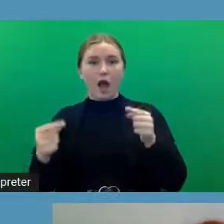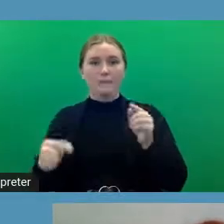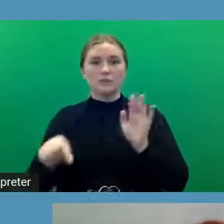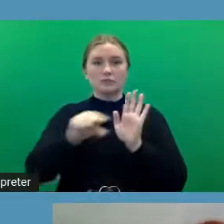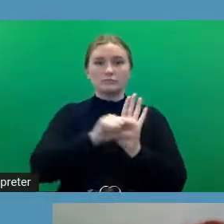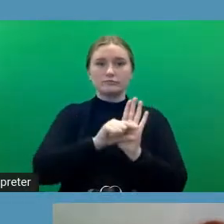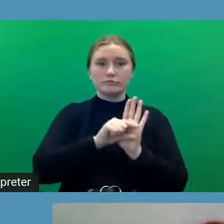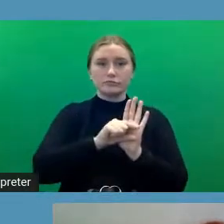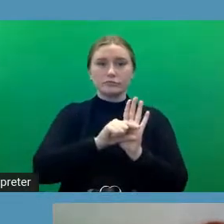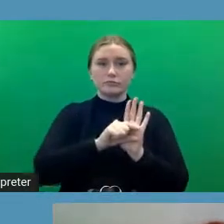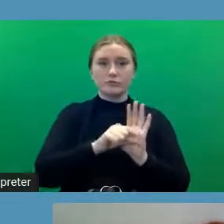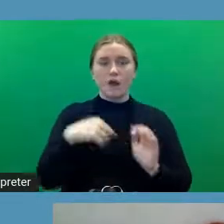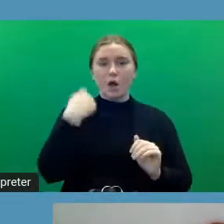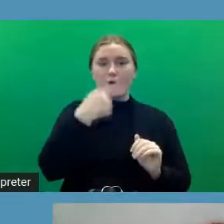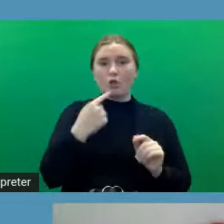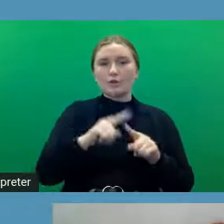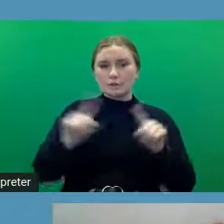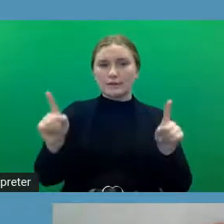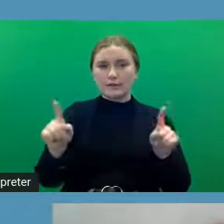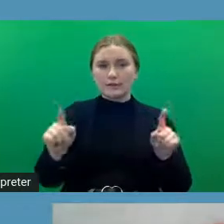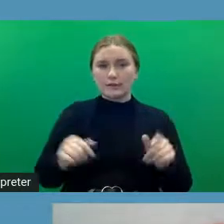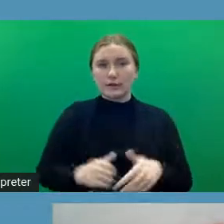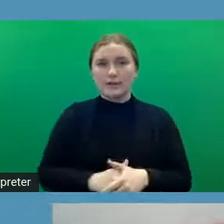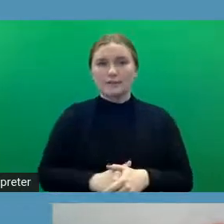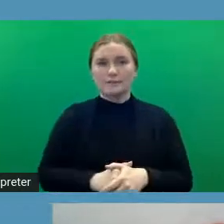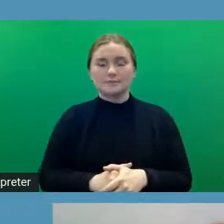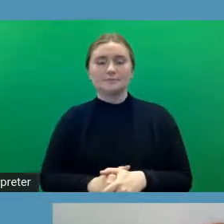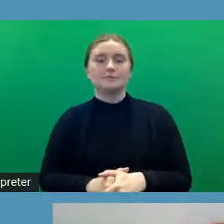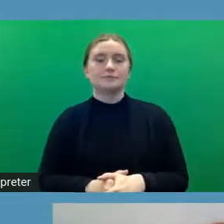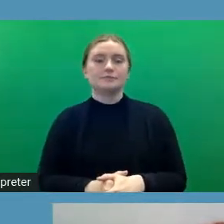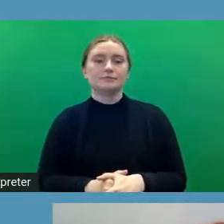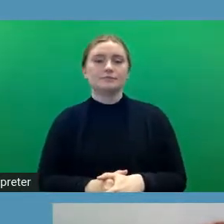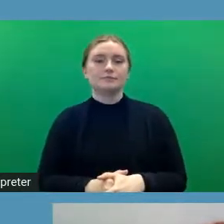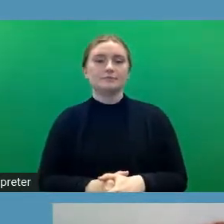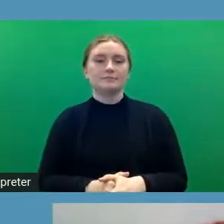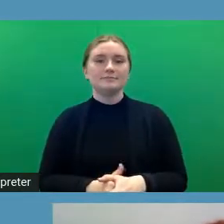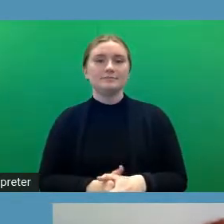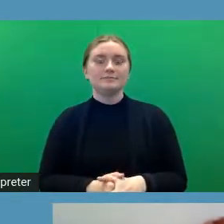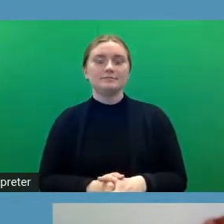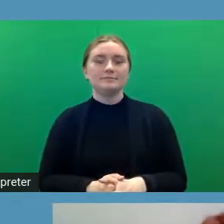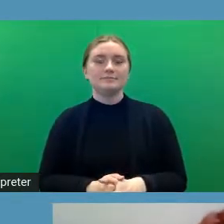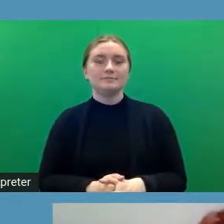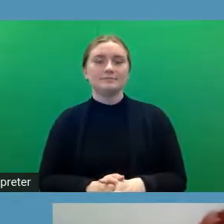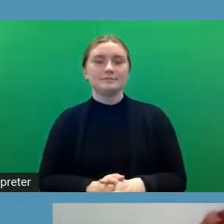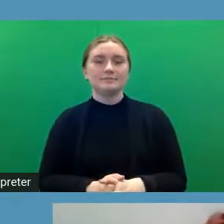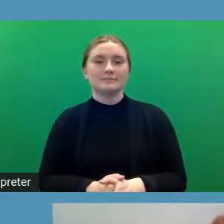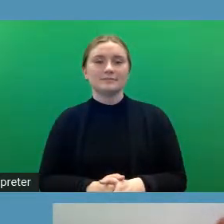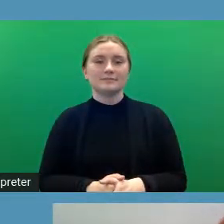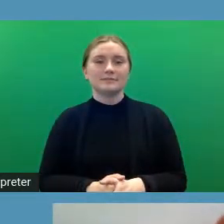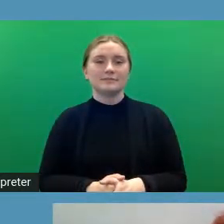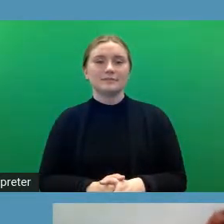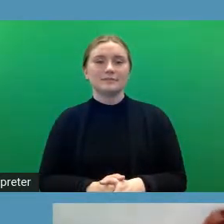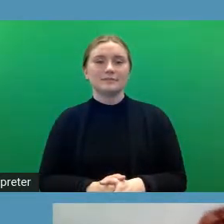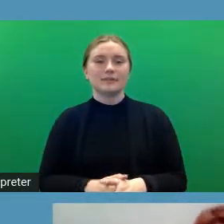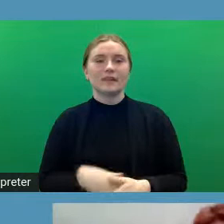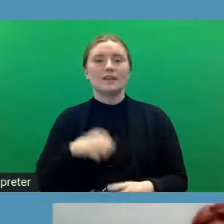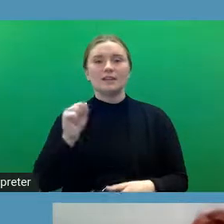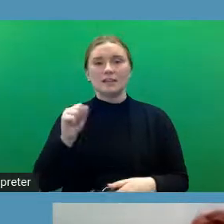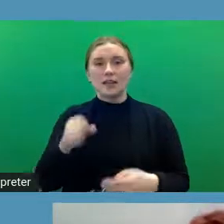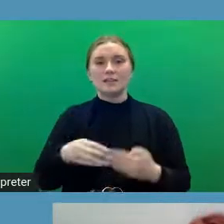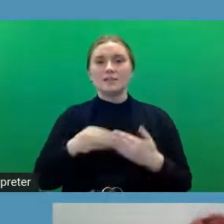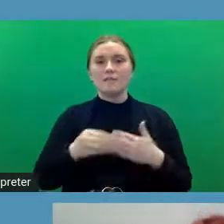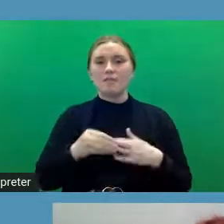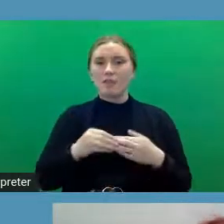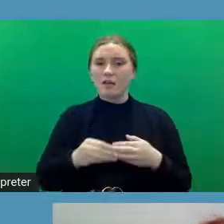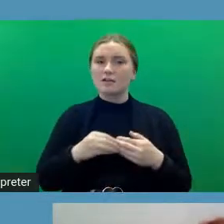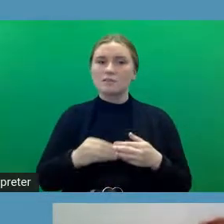onto another image, then working with the green screen is quite effective for that. It does allow for the most flexibility because